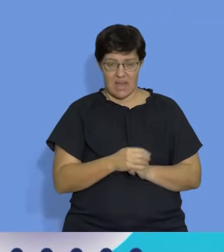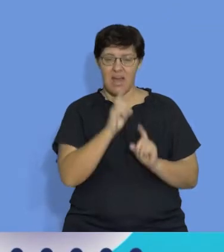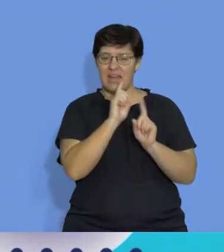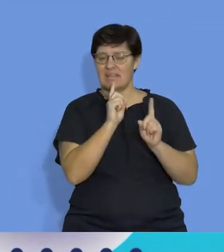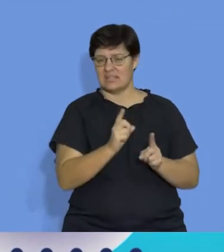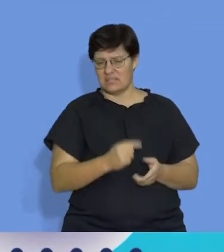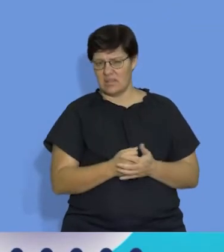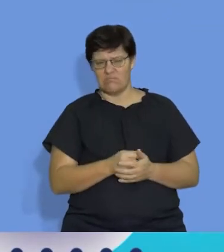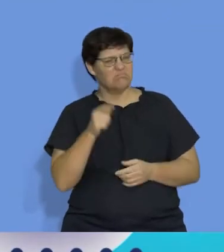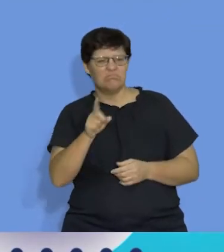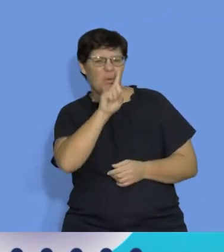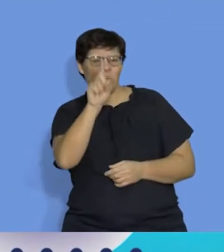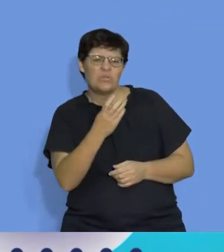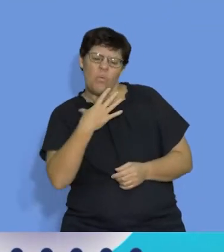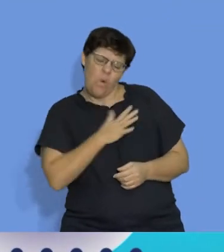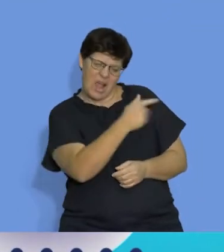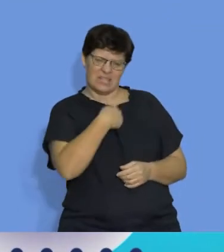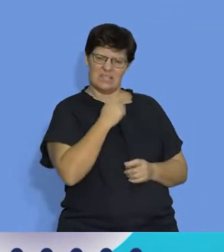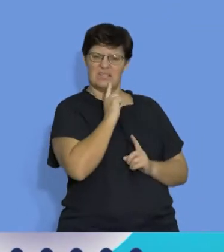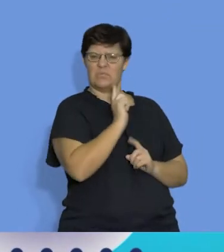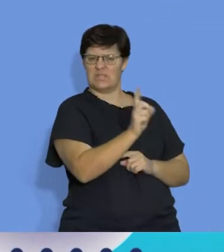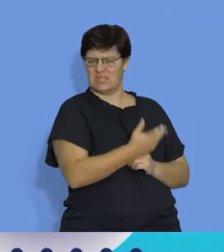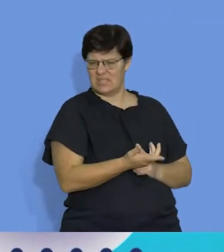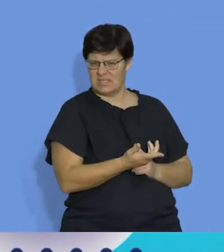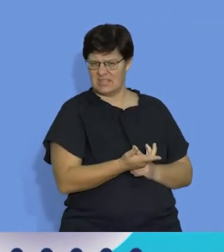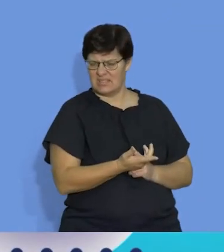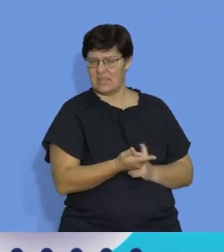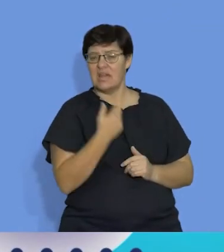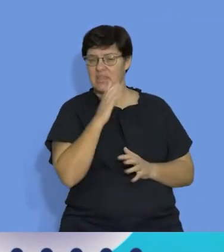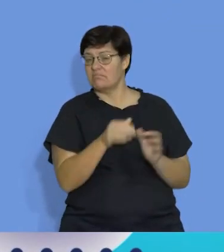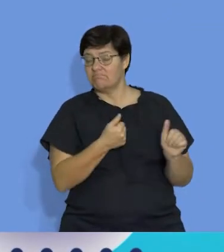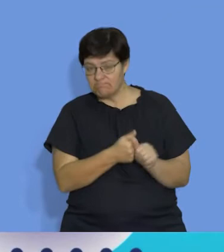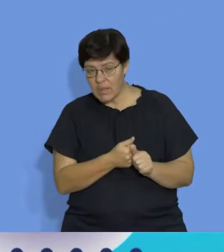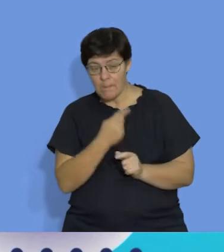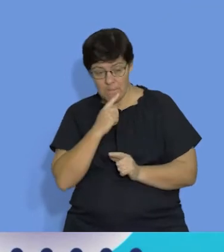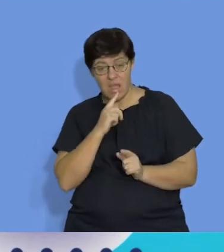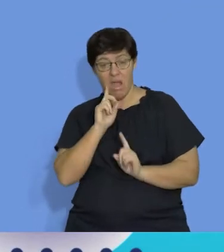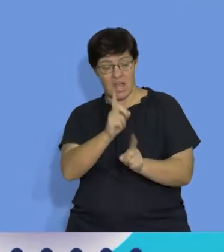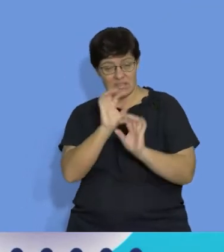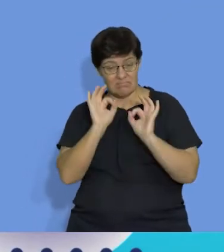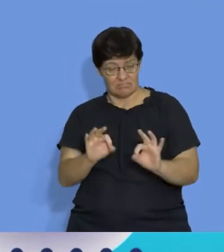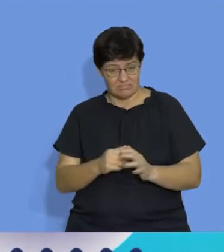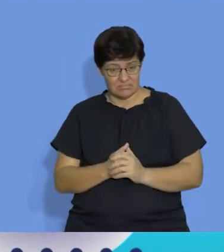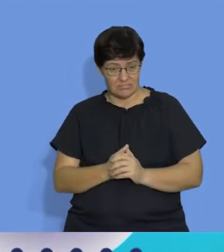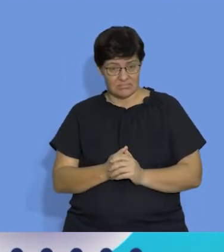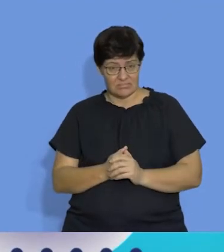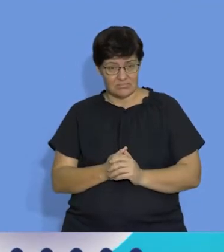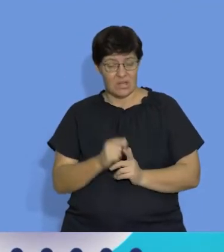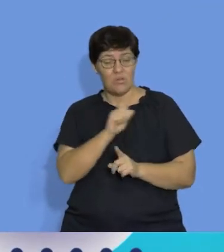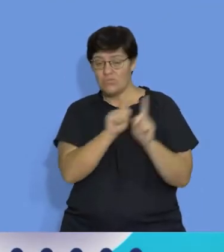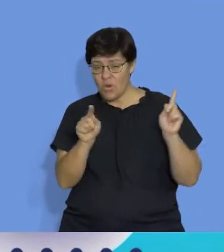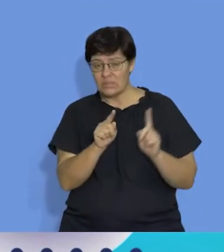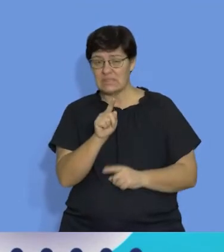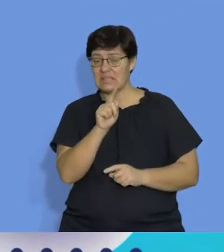what did the question say? And you ask yourself a follow-up question to say, have I actually answered the question? So it's not the ammonia that